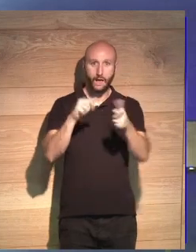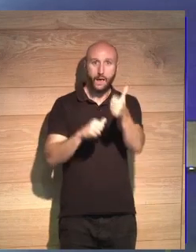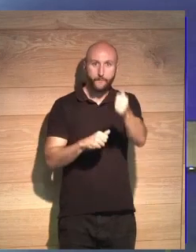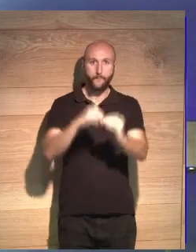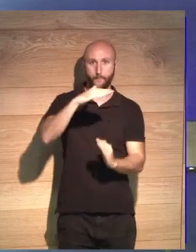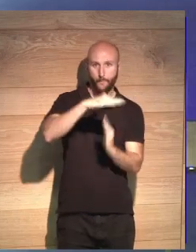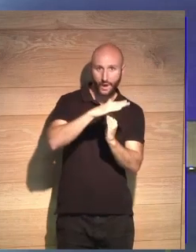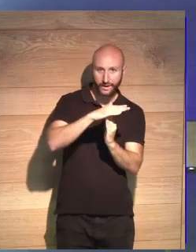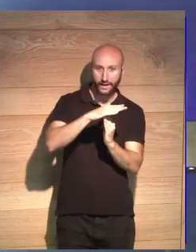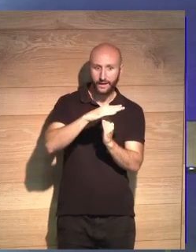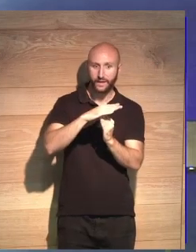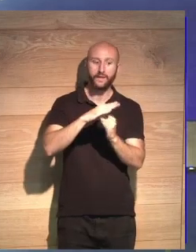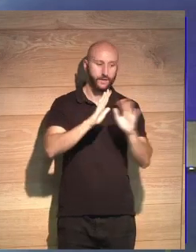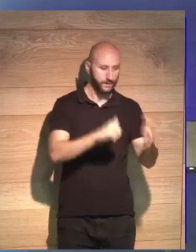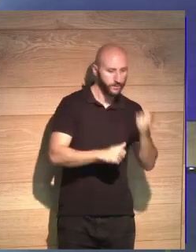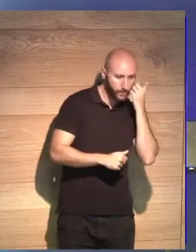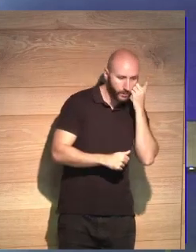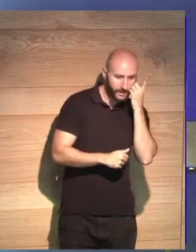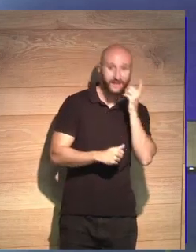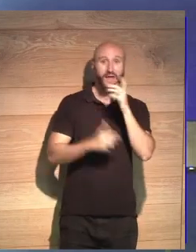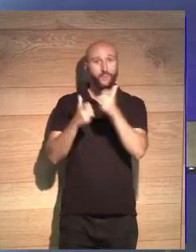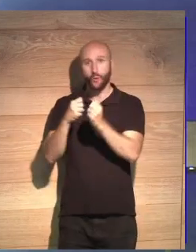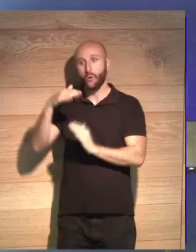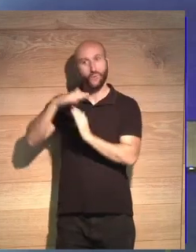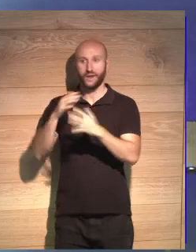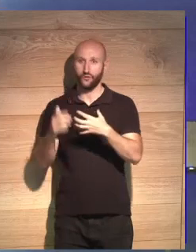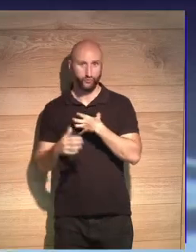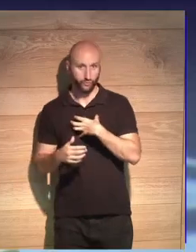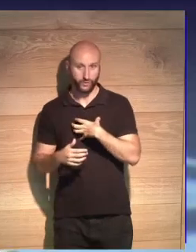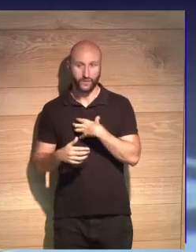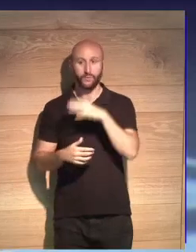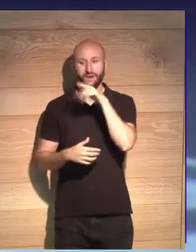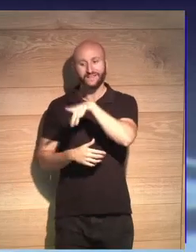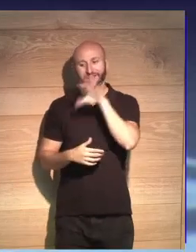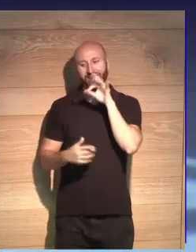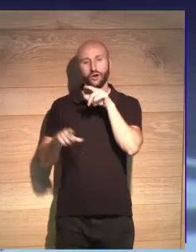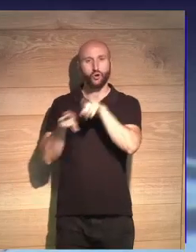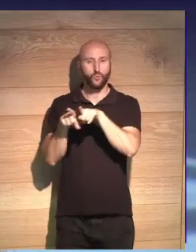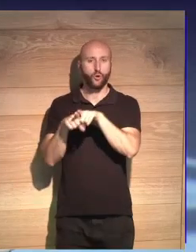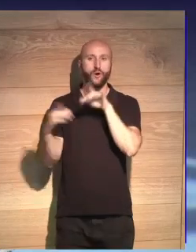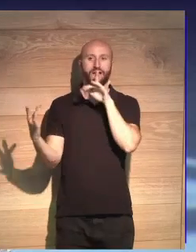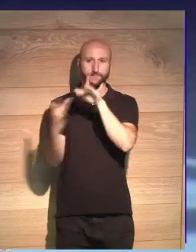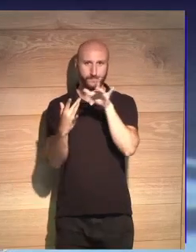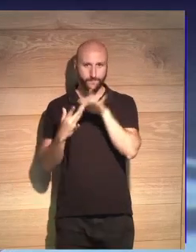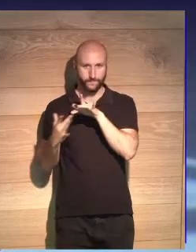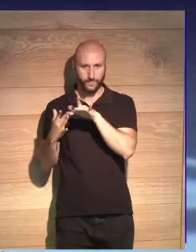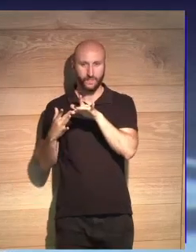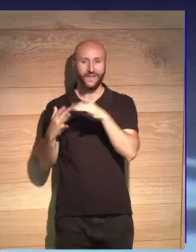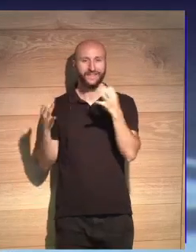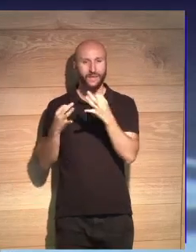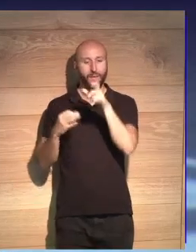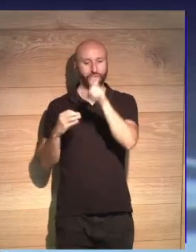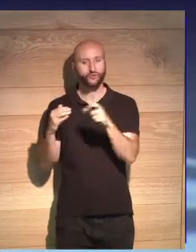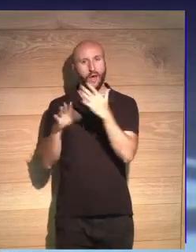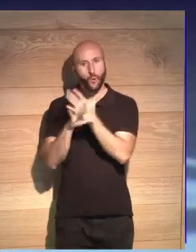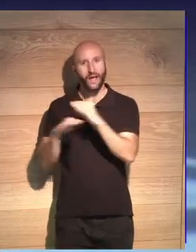movie and I can pick up the phone while the movie is on. But for the game to move forward, you need to play it. You need